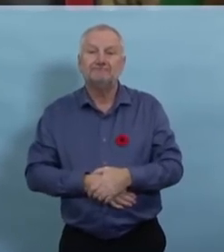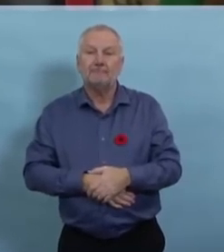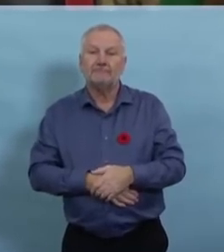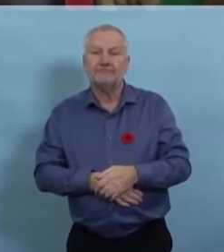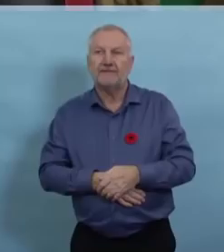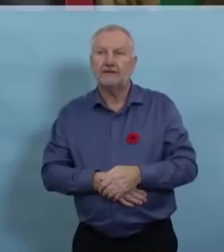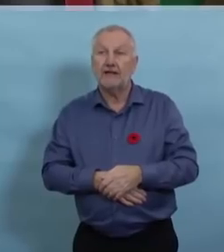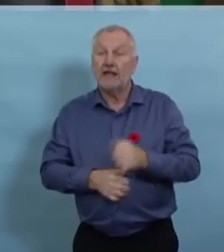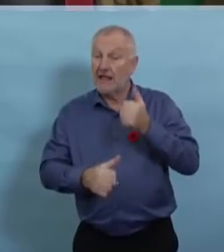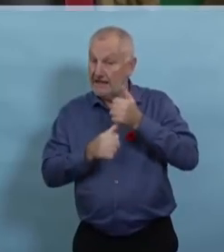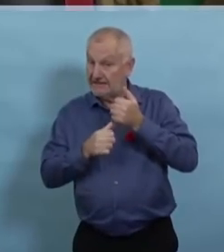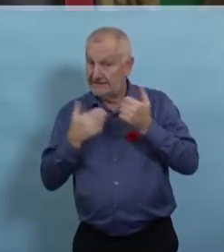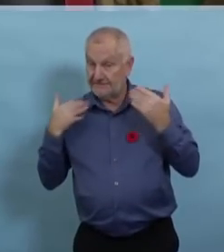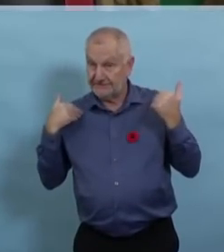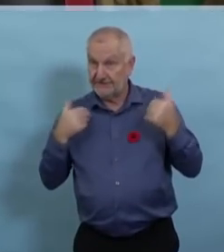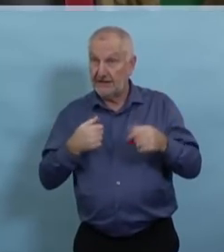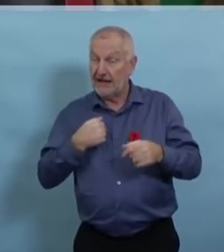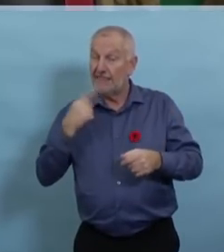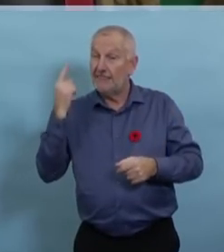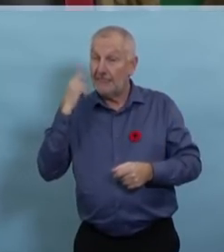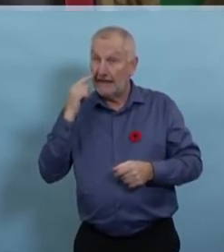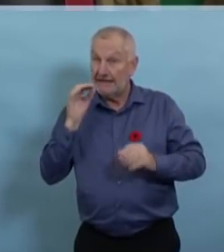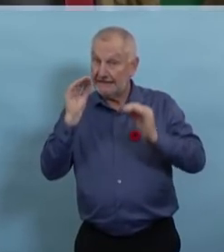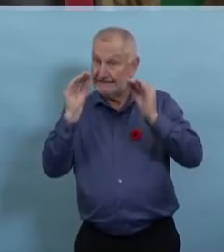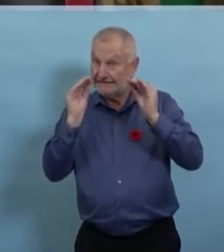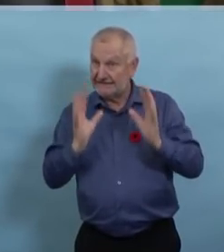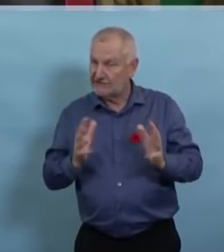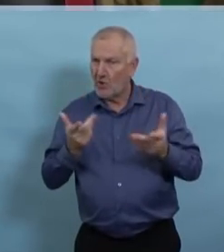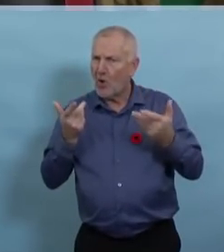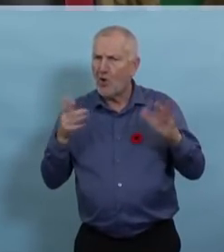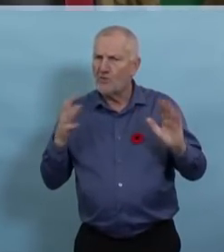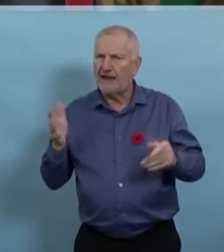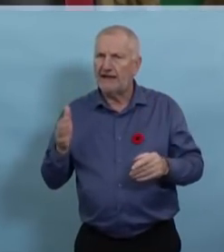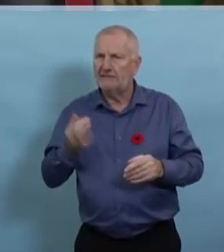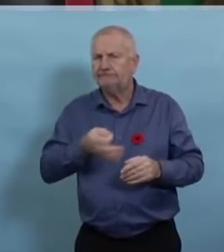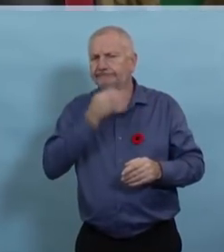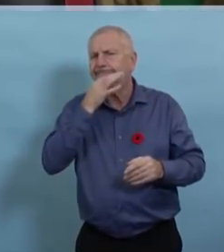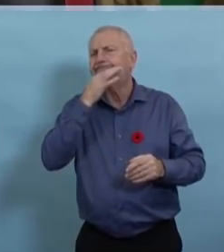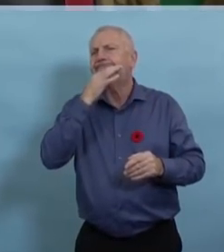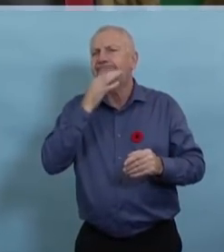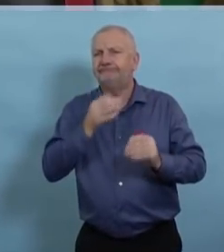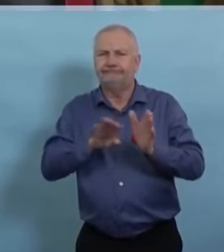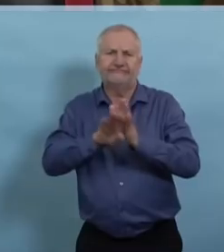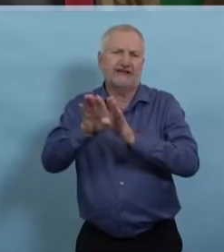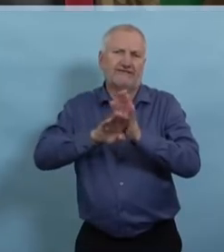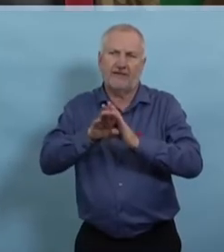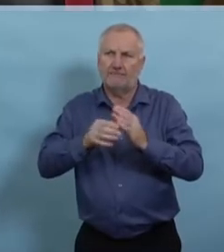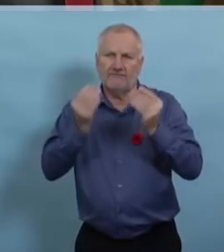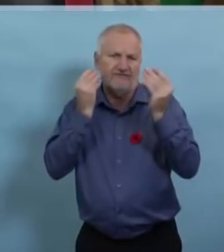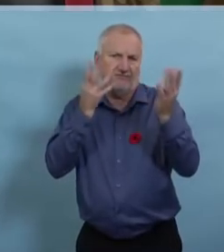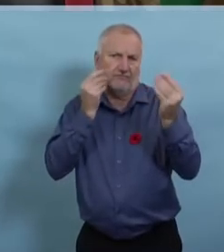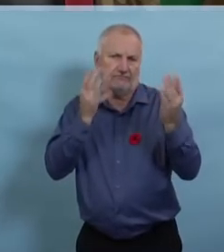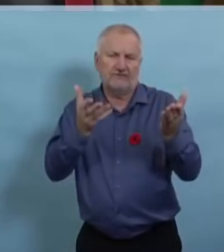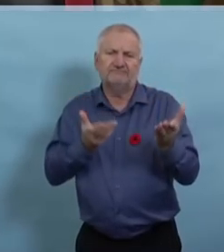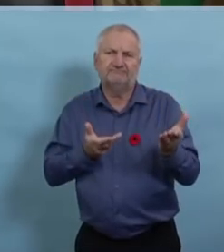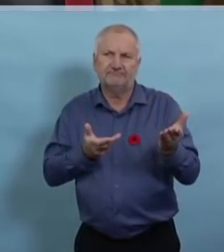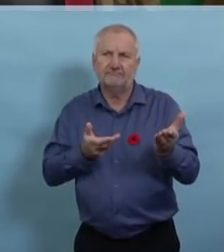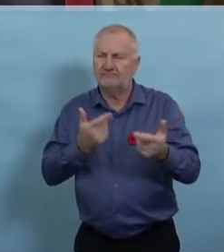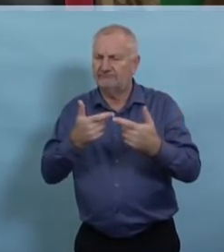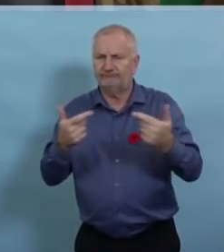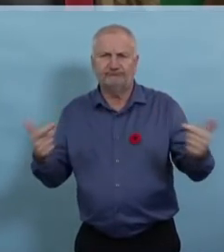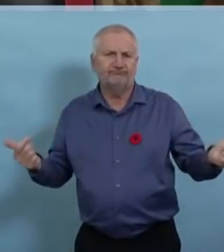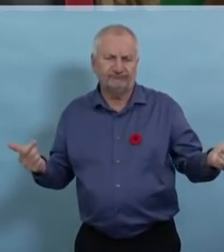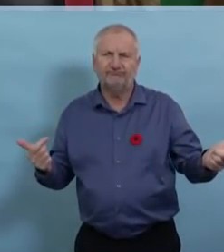in terms of developing content and teaching and have a wealth of experience with the resources that are available to them.